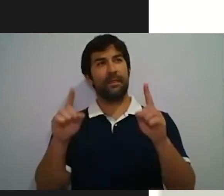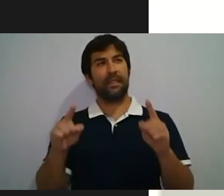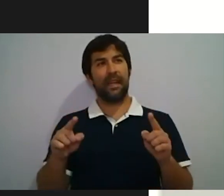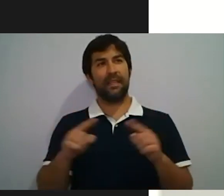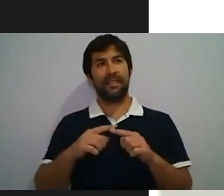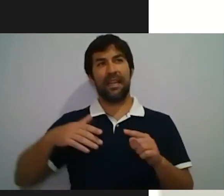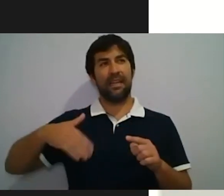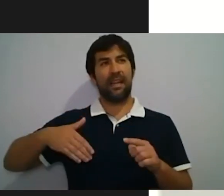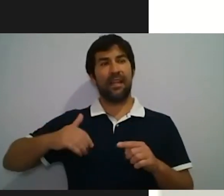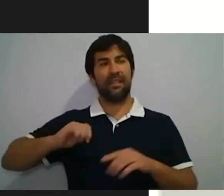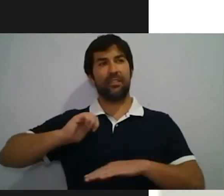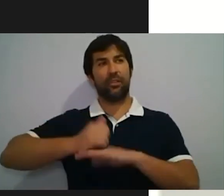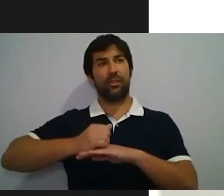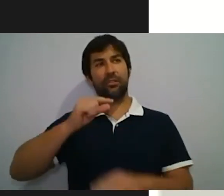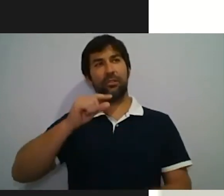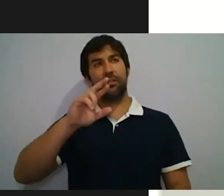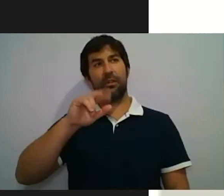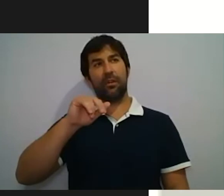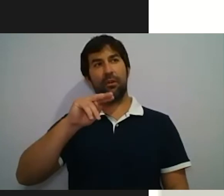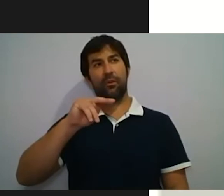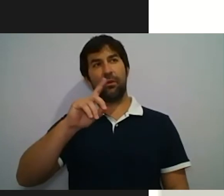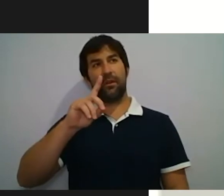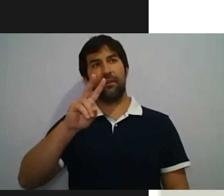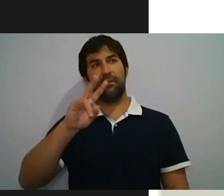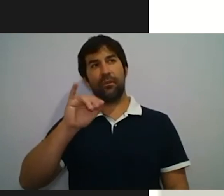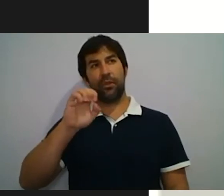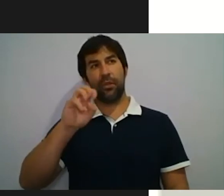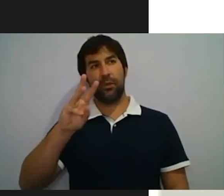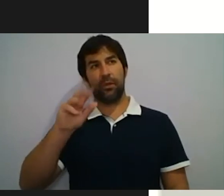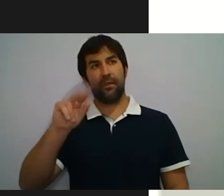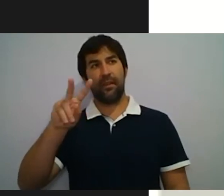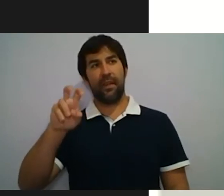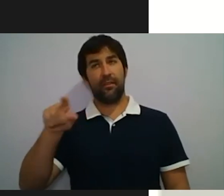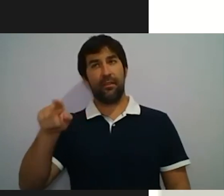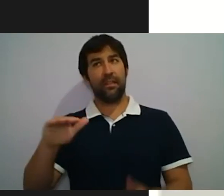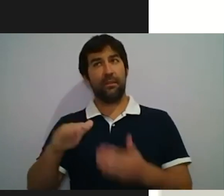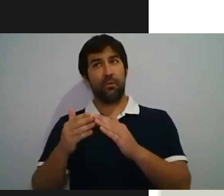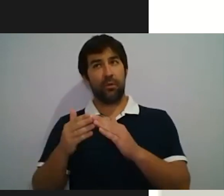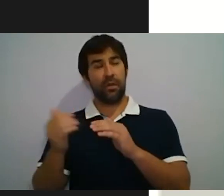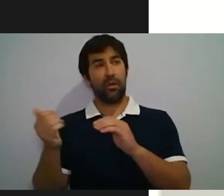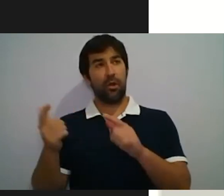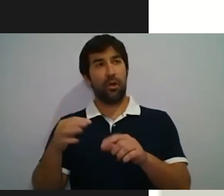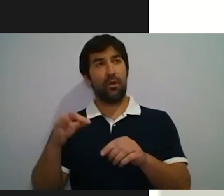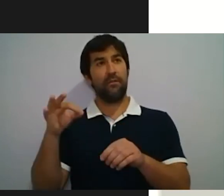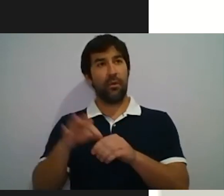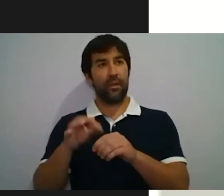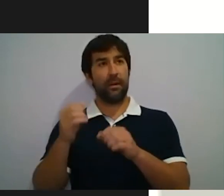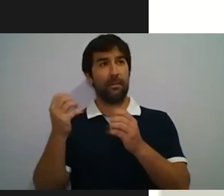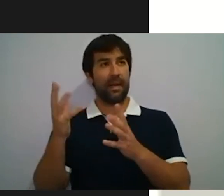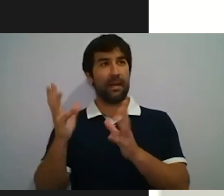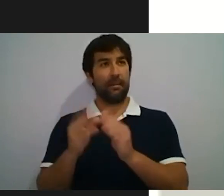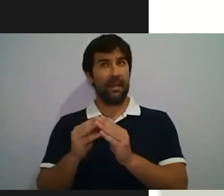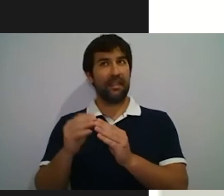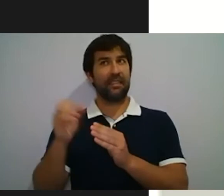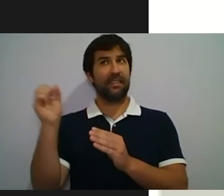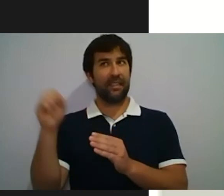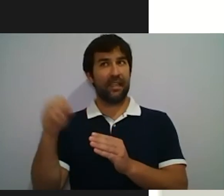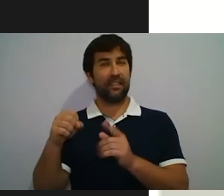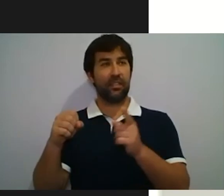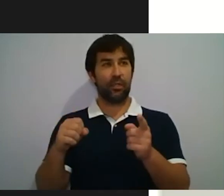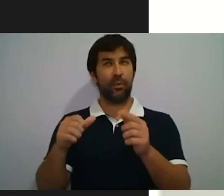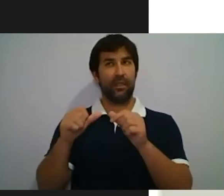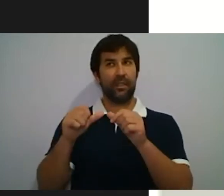limitations to them. They cannot be on very steep streets. We, you know, don't like putting them immediately after along a